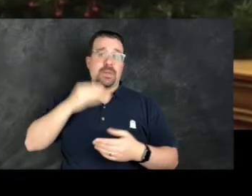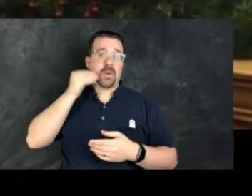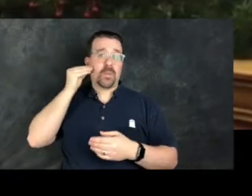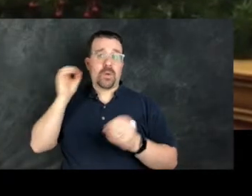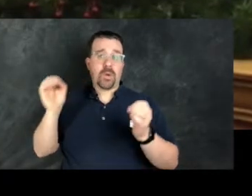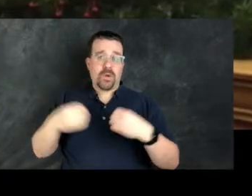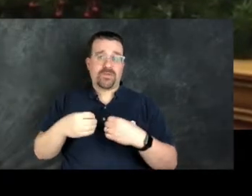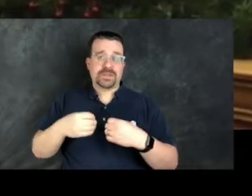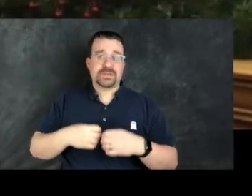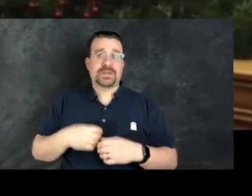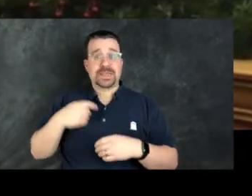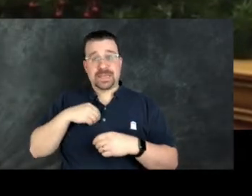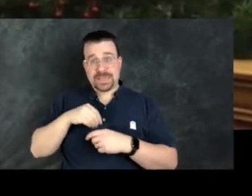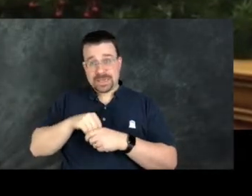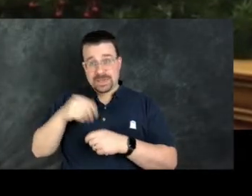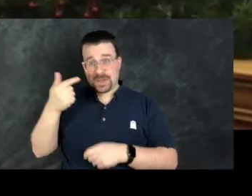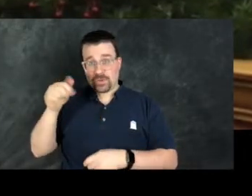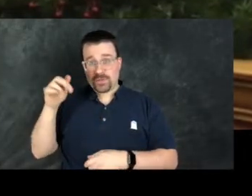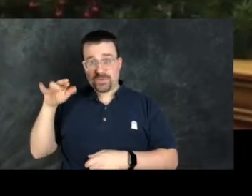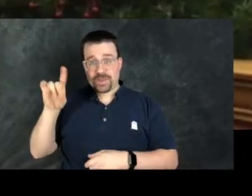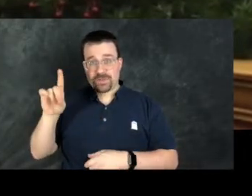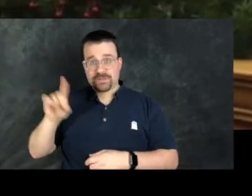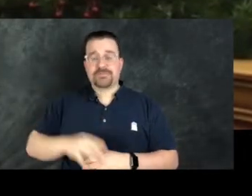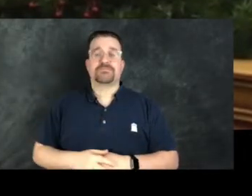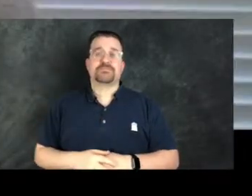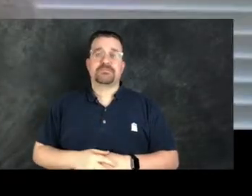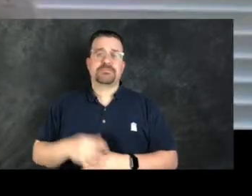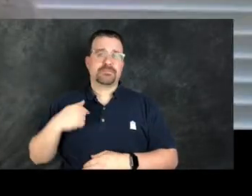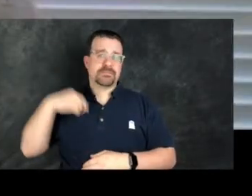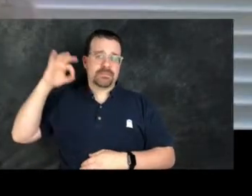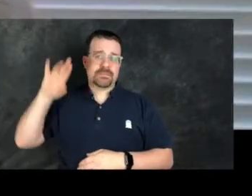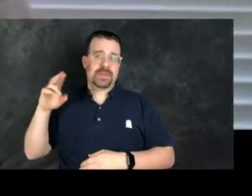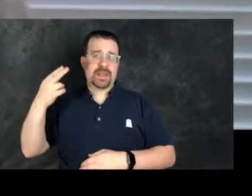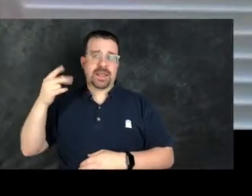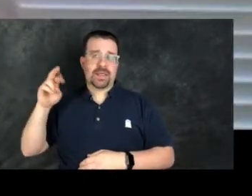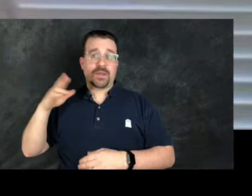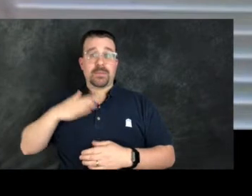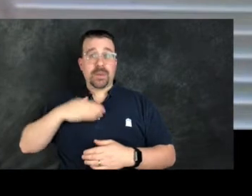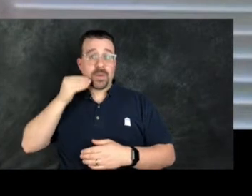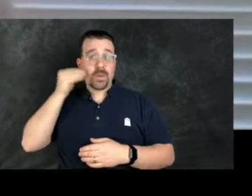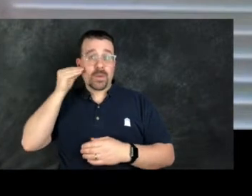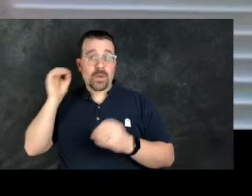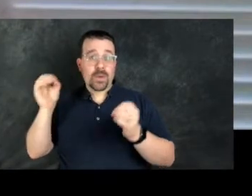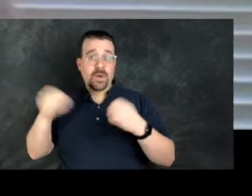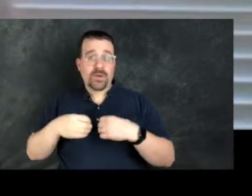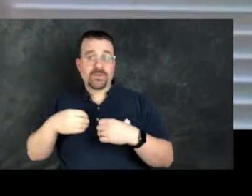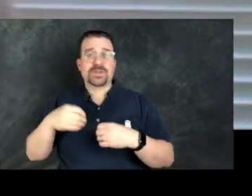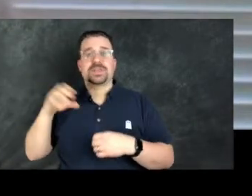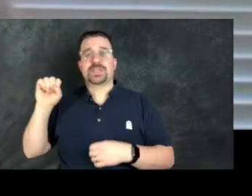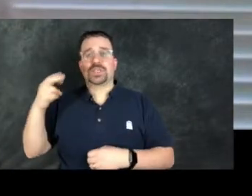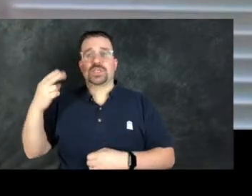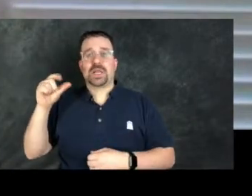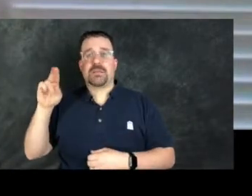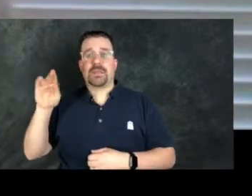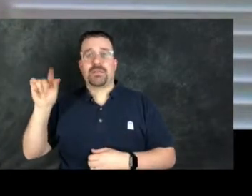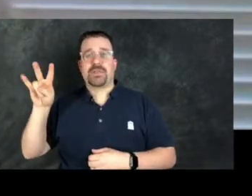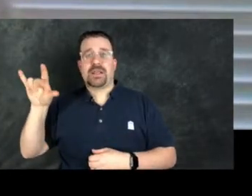from my home office in Greenfield. I'm Pastor Heather, and I'm coming to you from my home office in